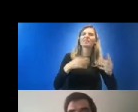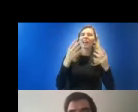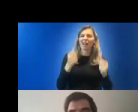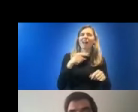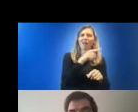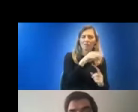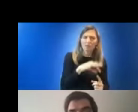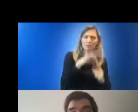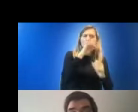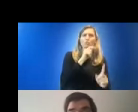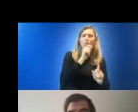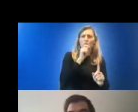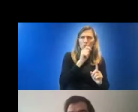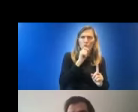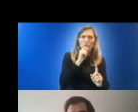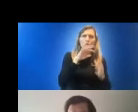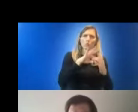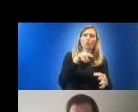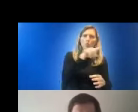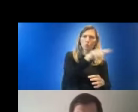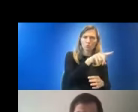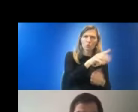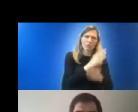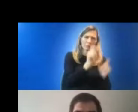Special Rapporteur on Internally Displaced Persons.